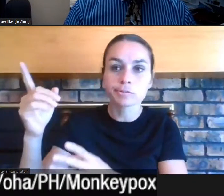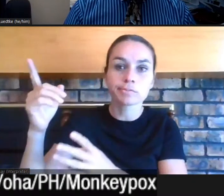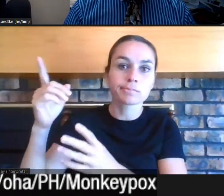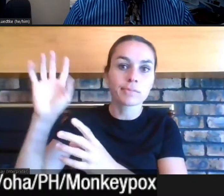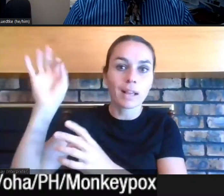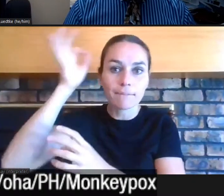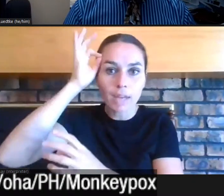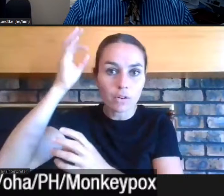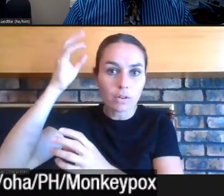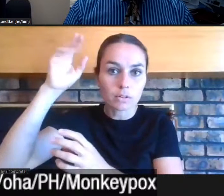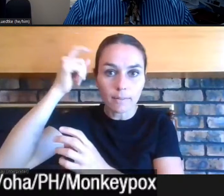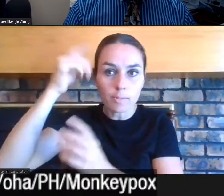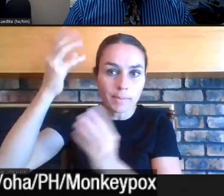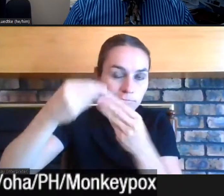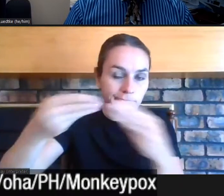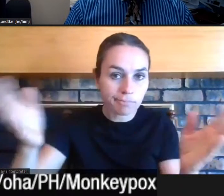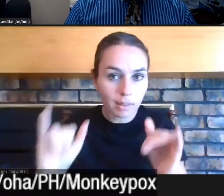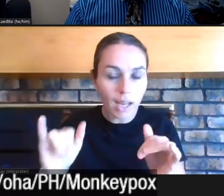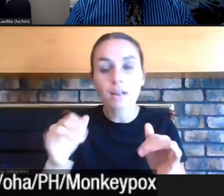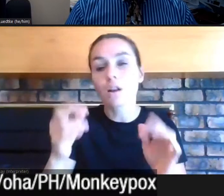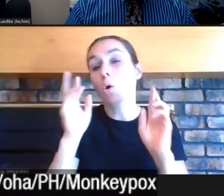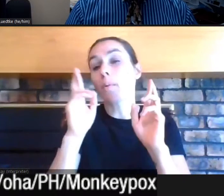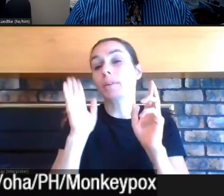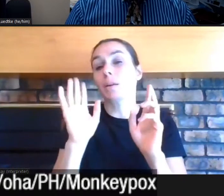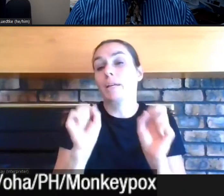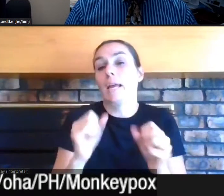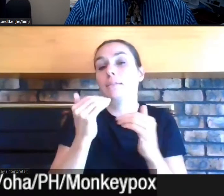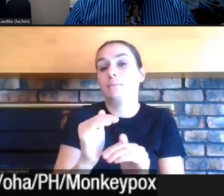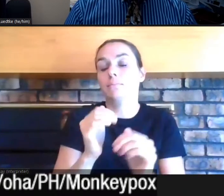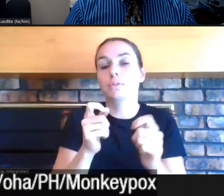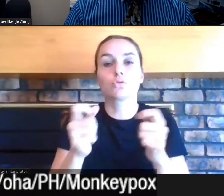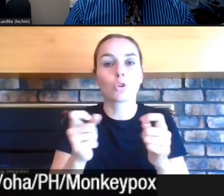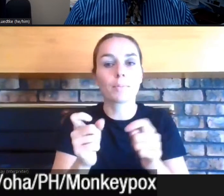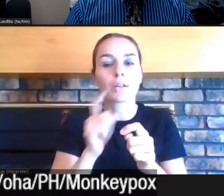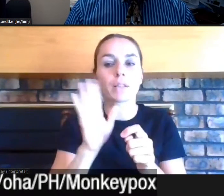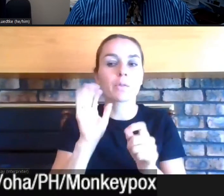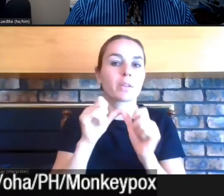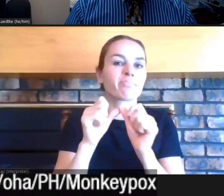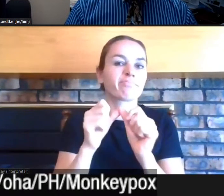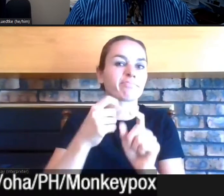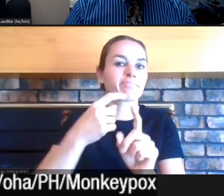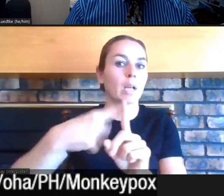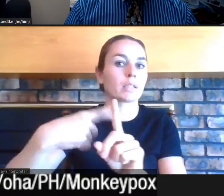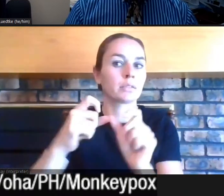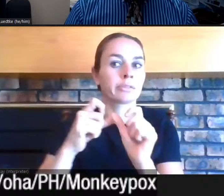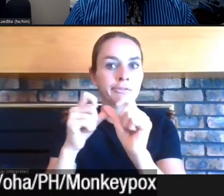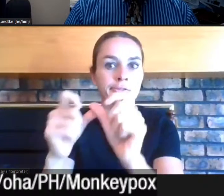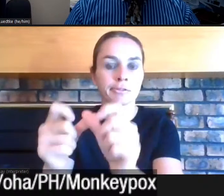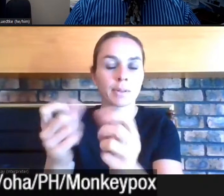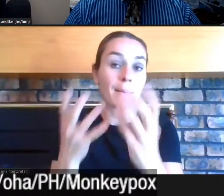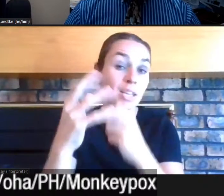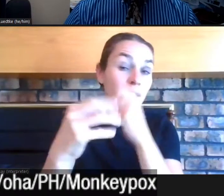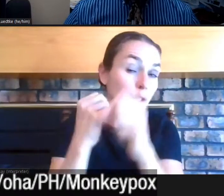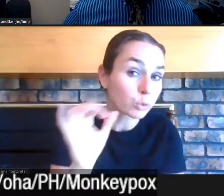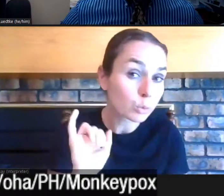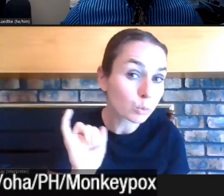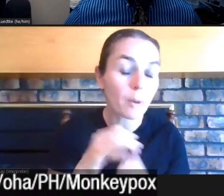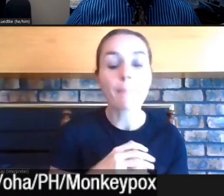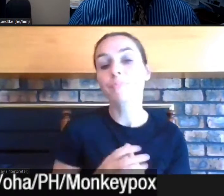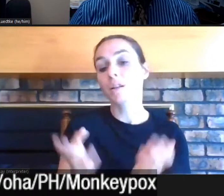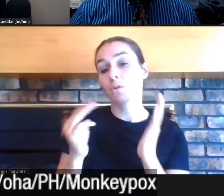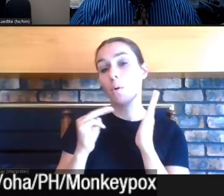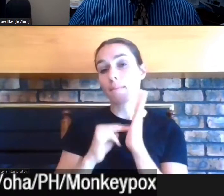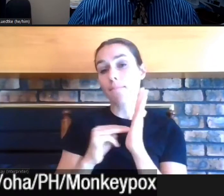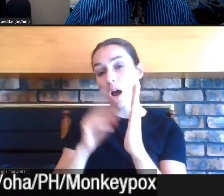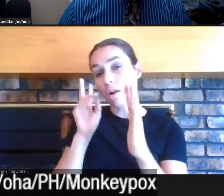that we will be able to control this. But we will be facing this for months, if not years. As far as modeling, OHA has not